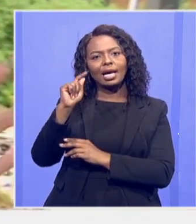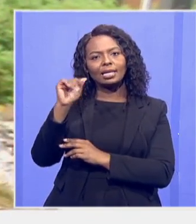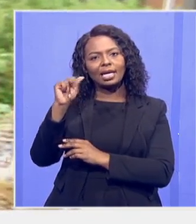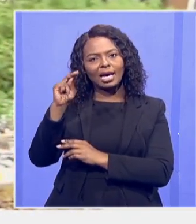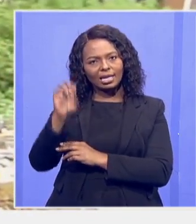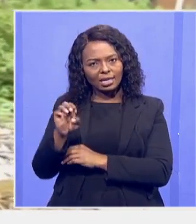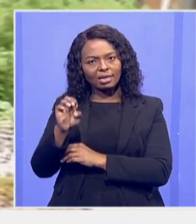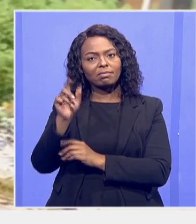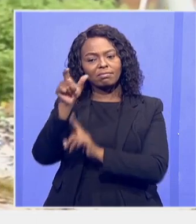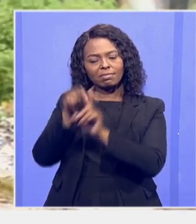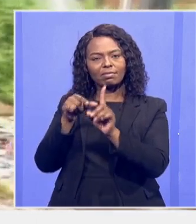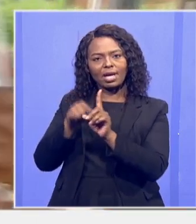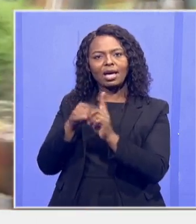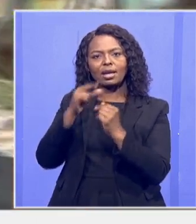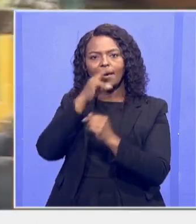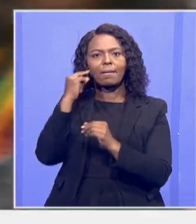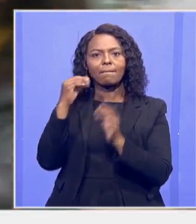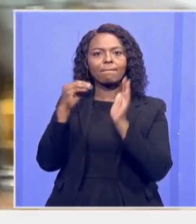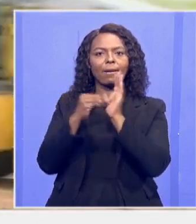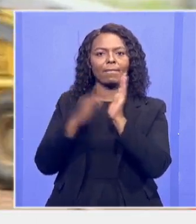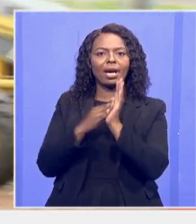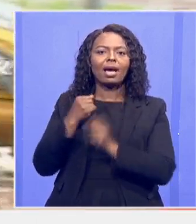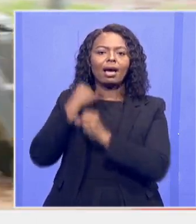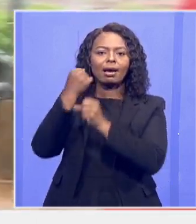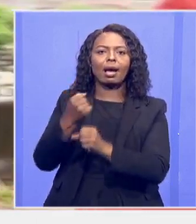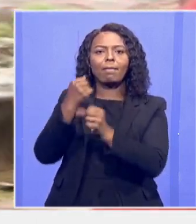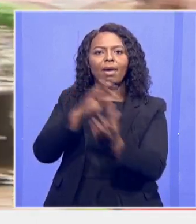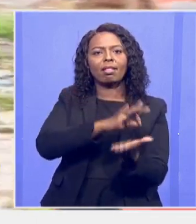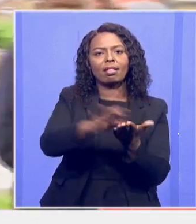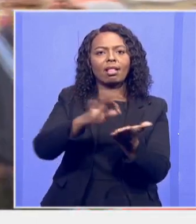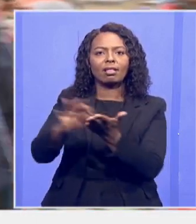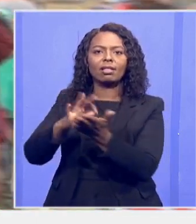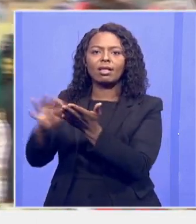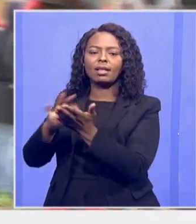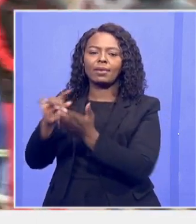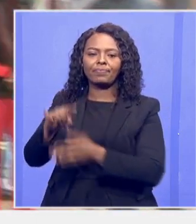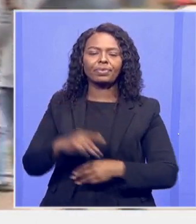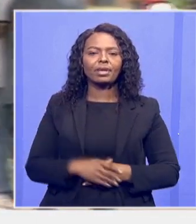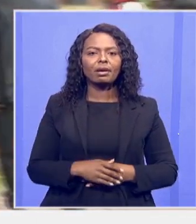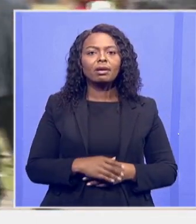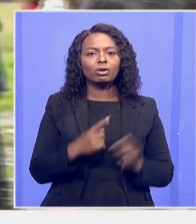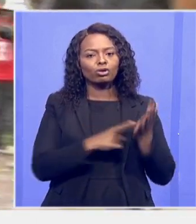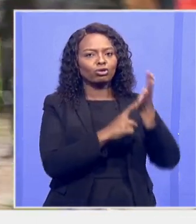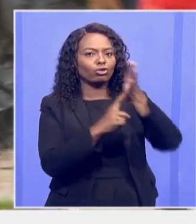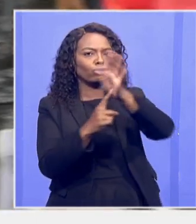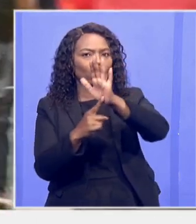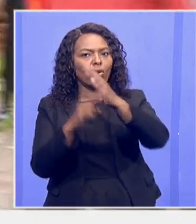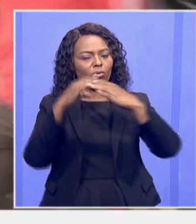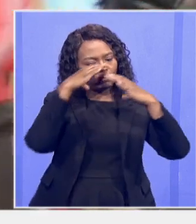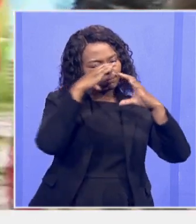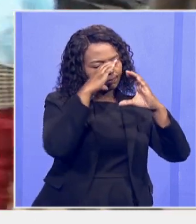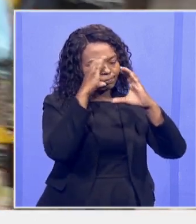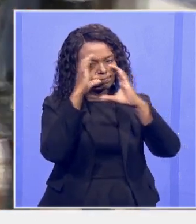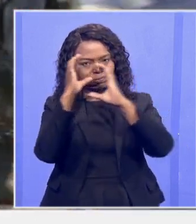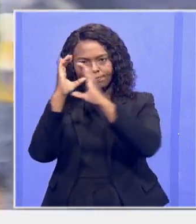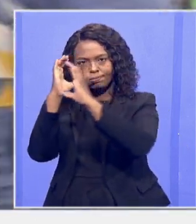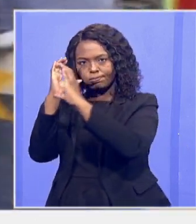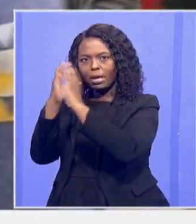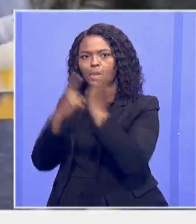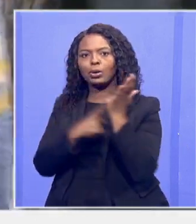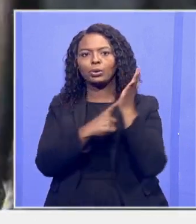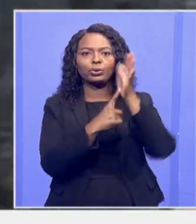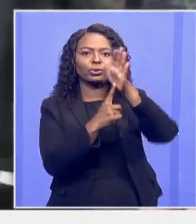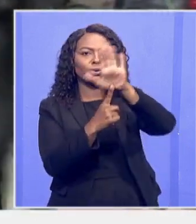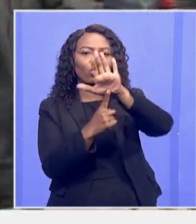to allow my colleague Kasha to give you an indication of the scene right now as we see it. The event was supposed to start